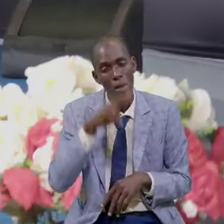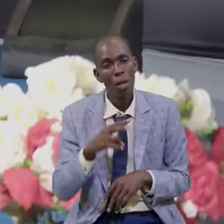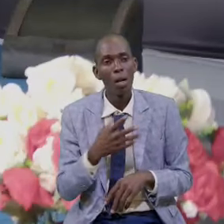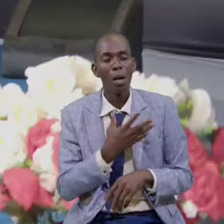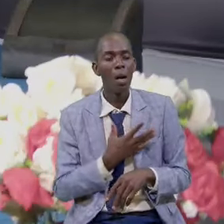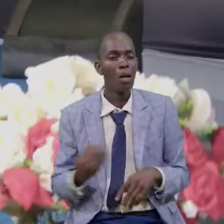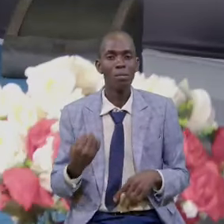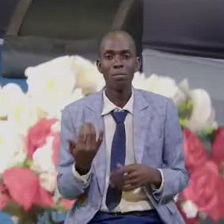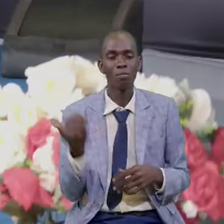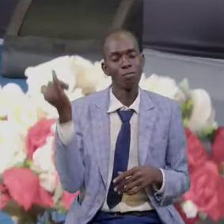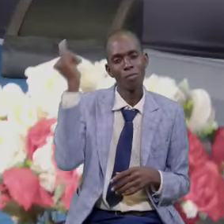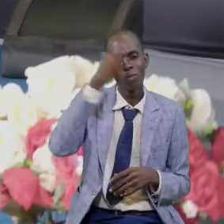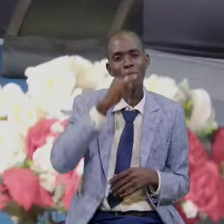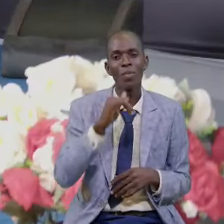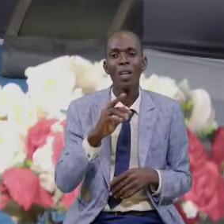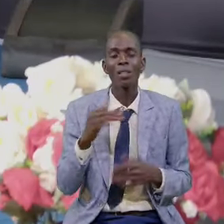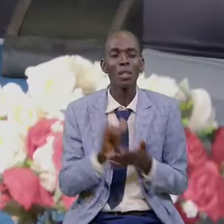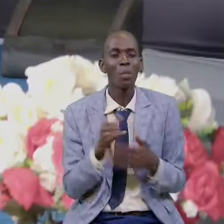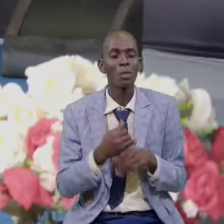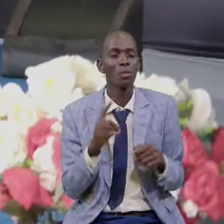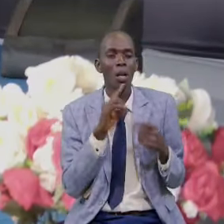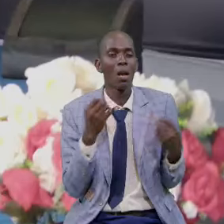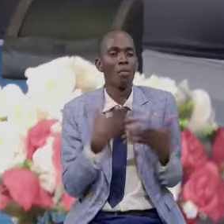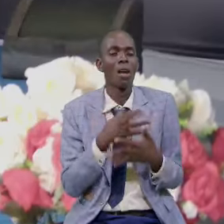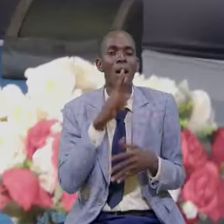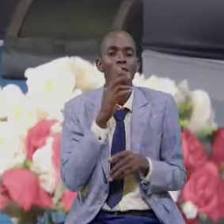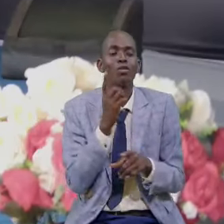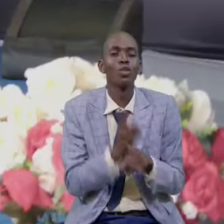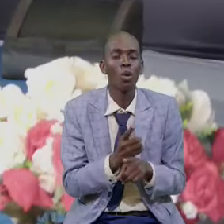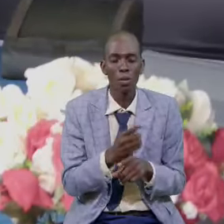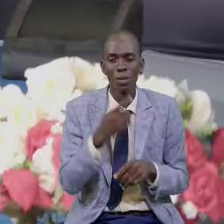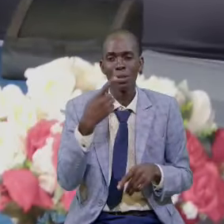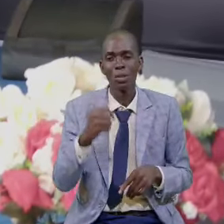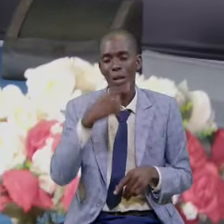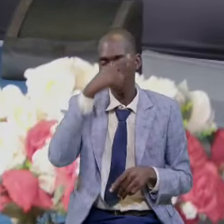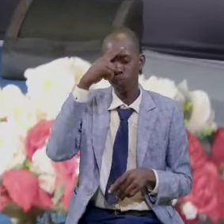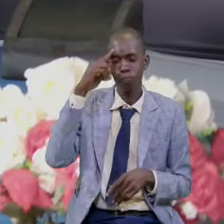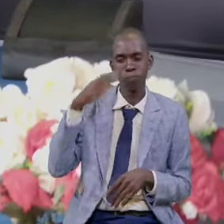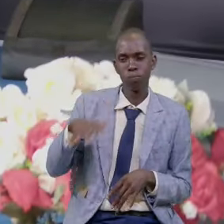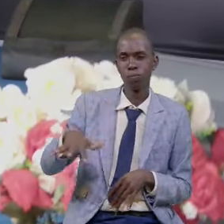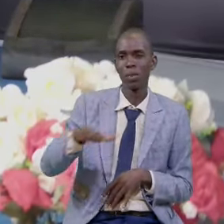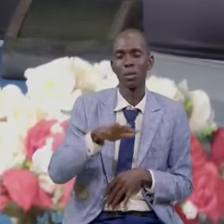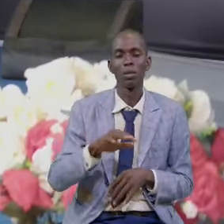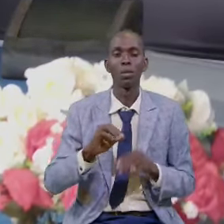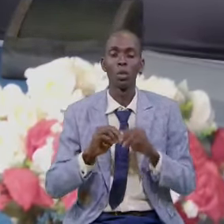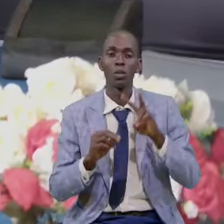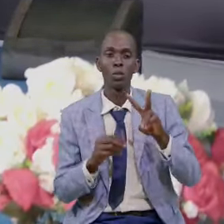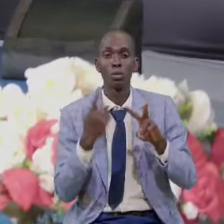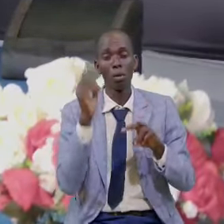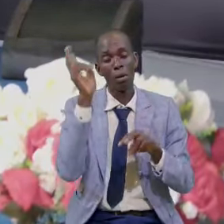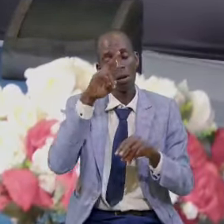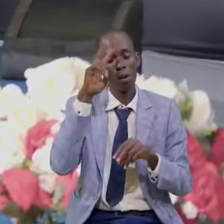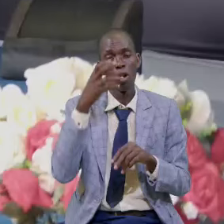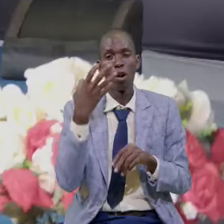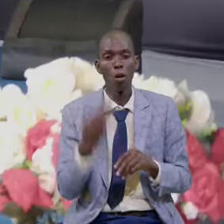so we have number two then, the cowardice of charged men. Number three, you see,